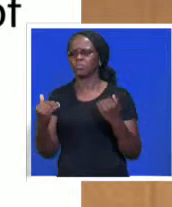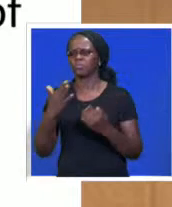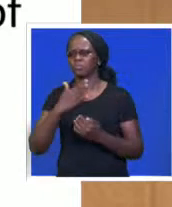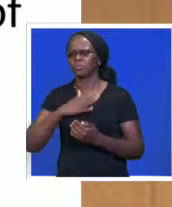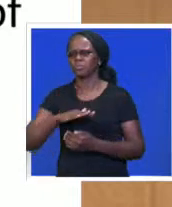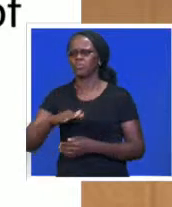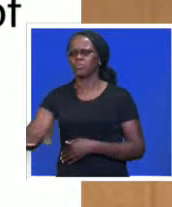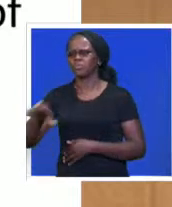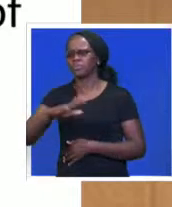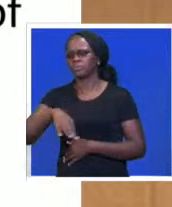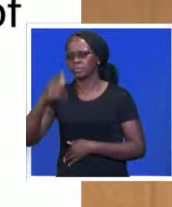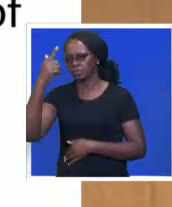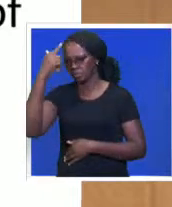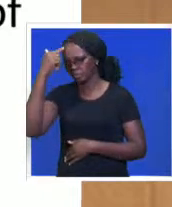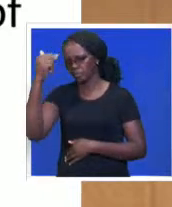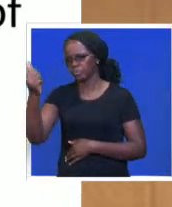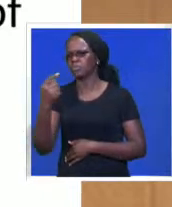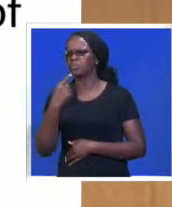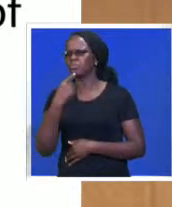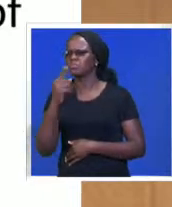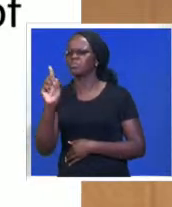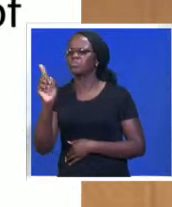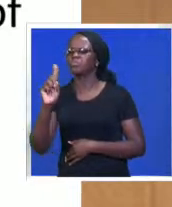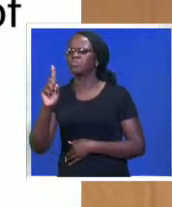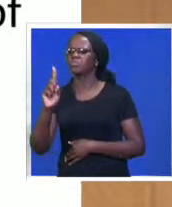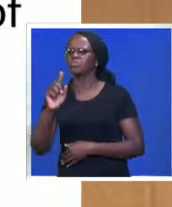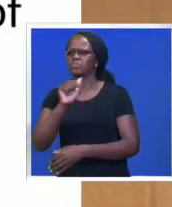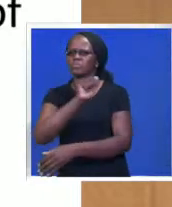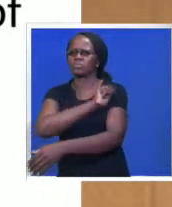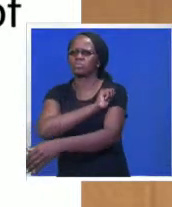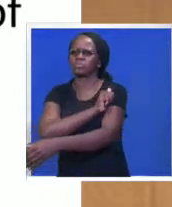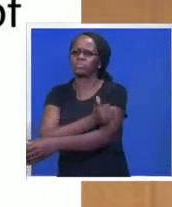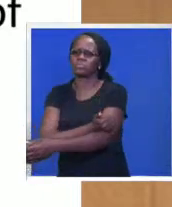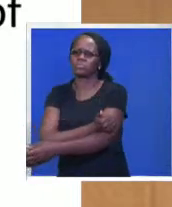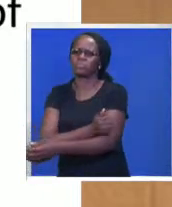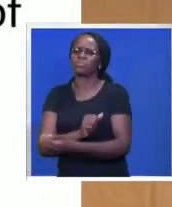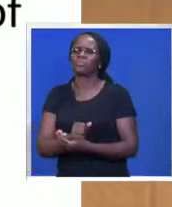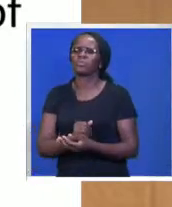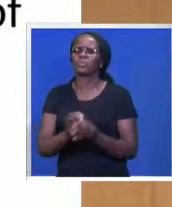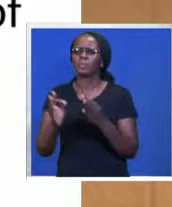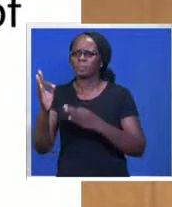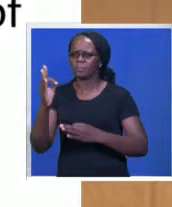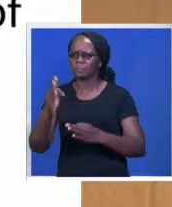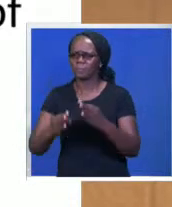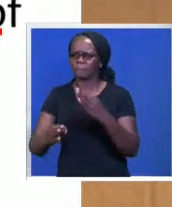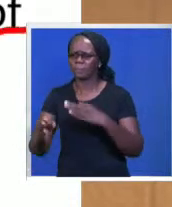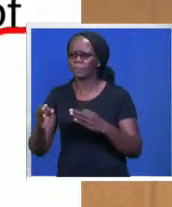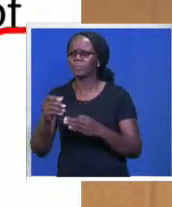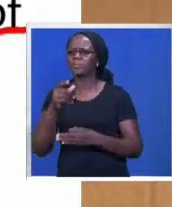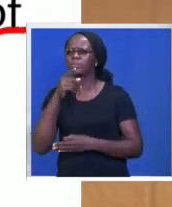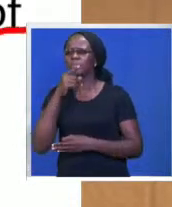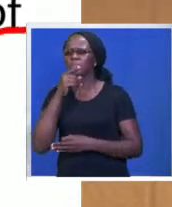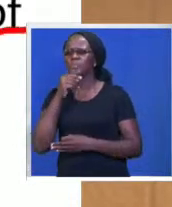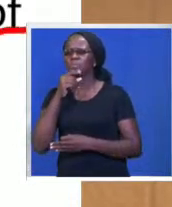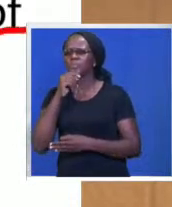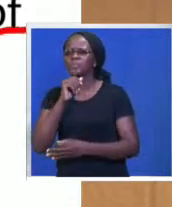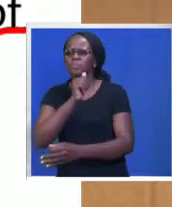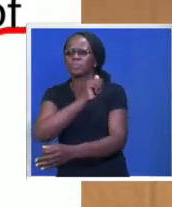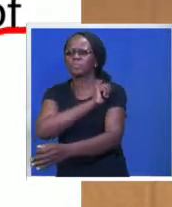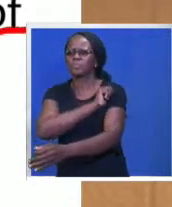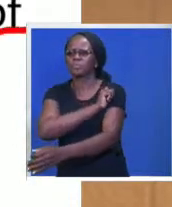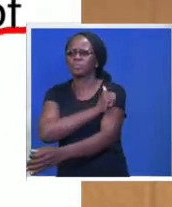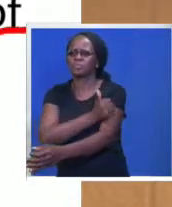authority, explain man's authority over creation, explain the importance of taking care